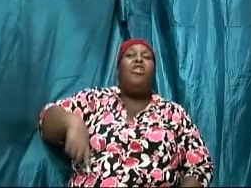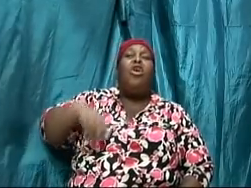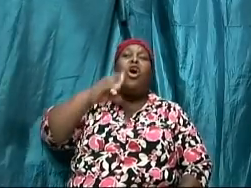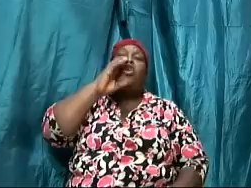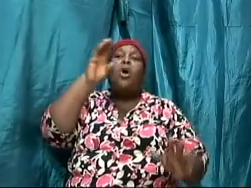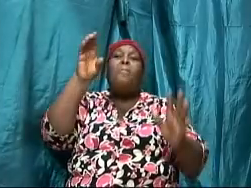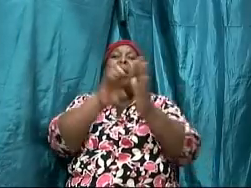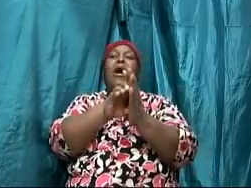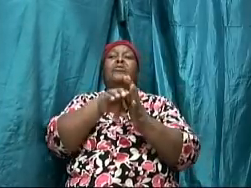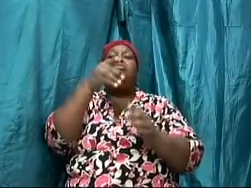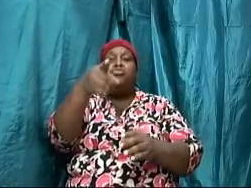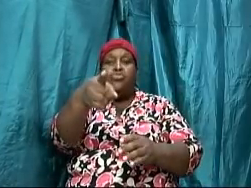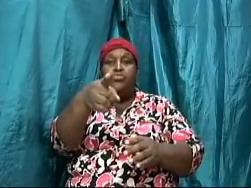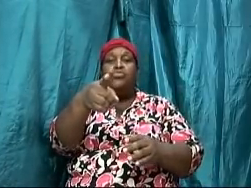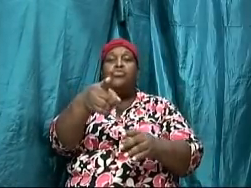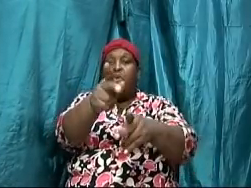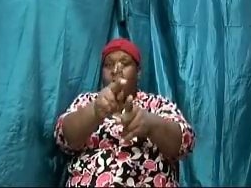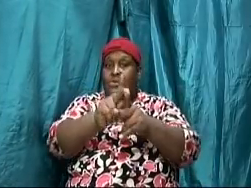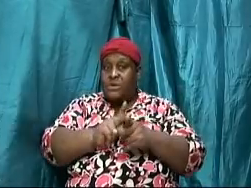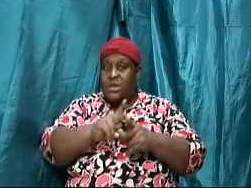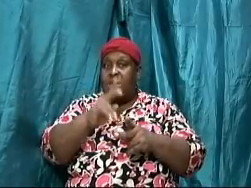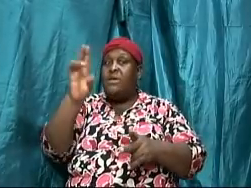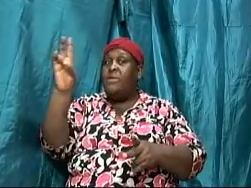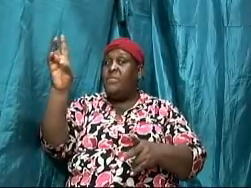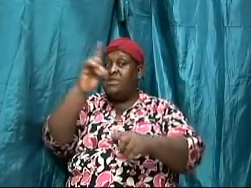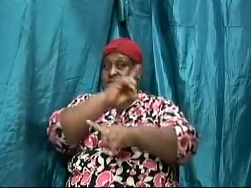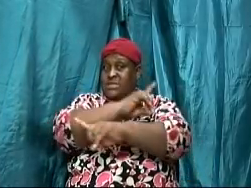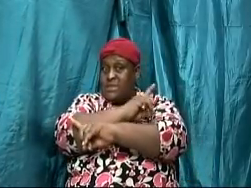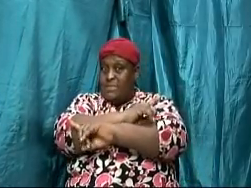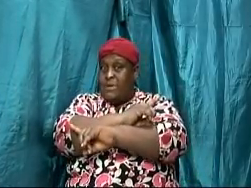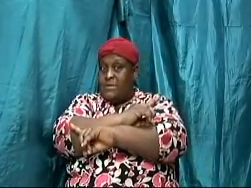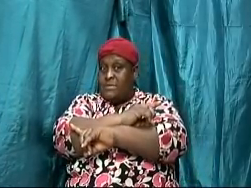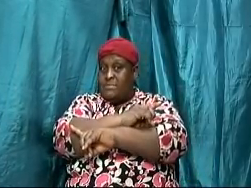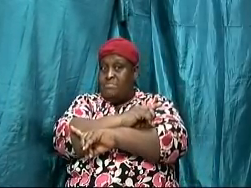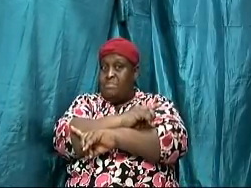command thee to keep the Sabbath. Now, we see a lot of things here.